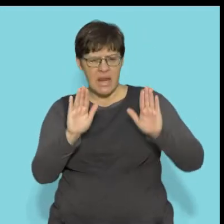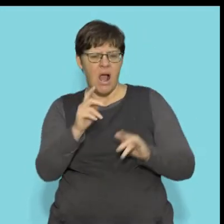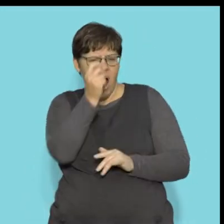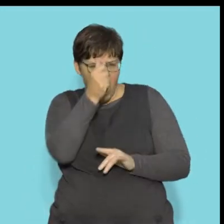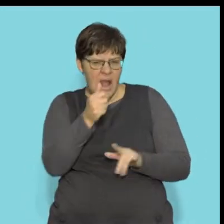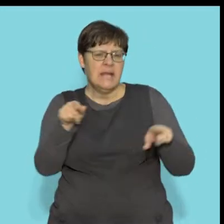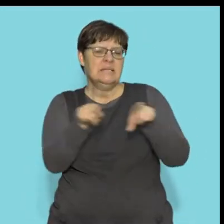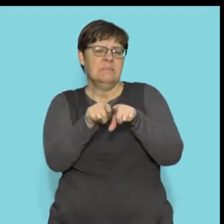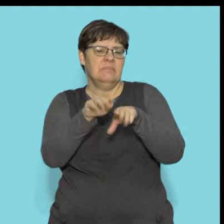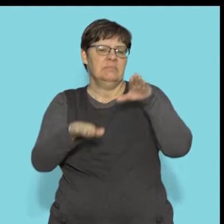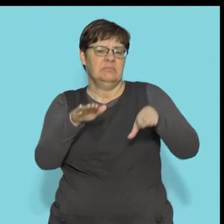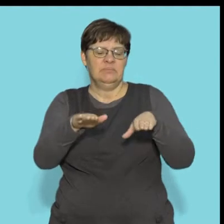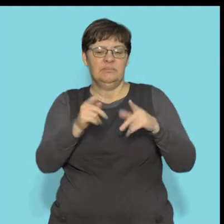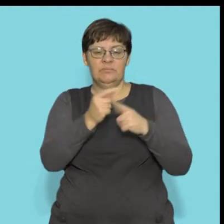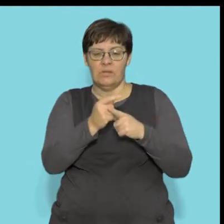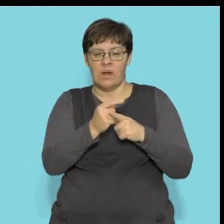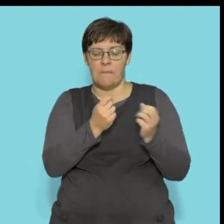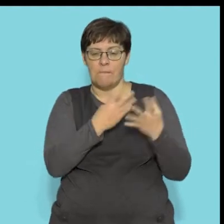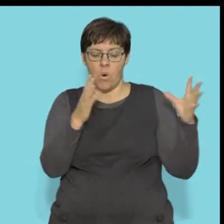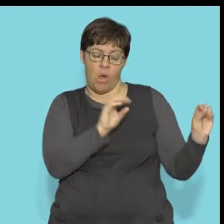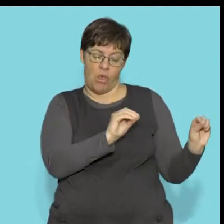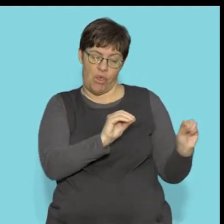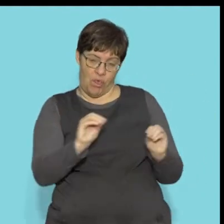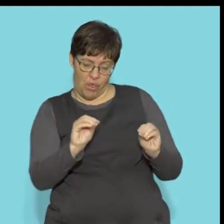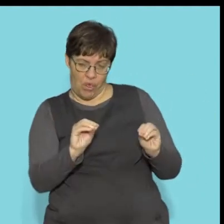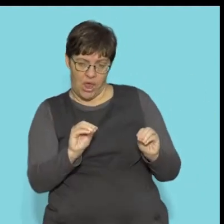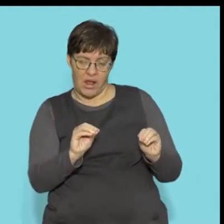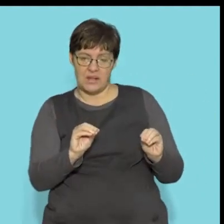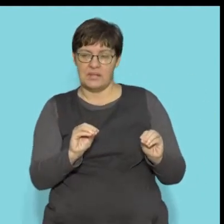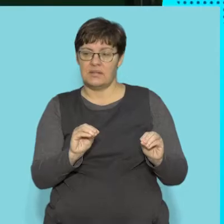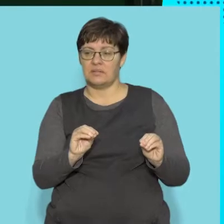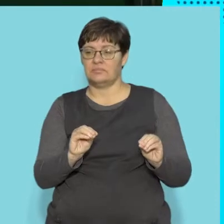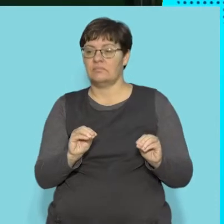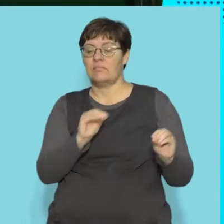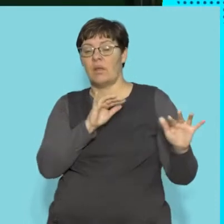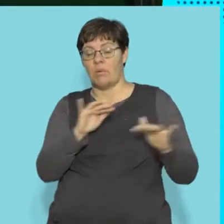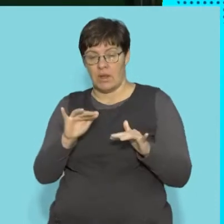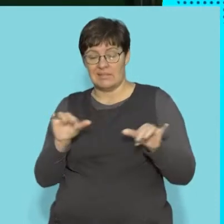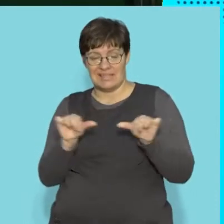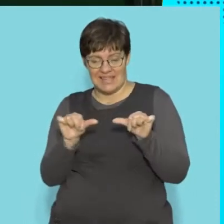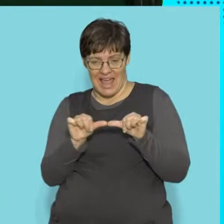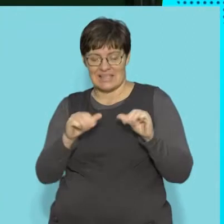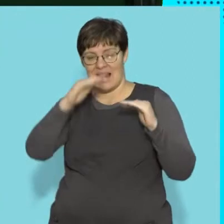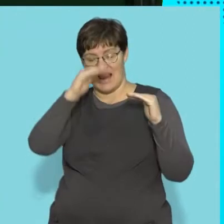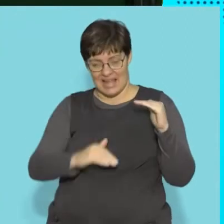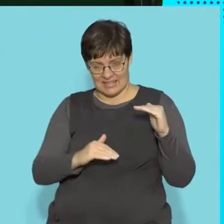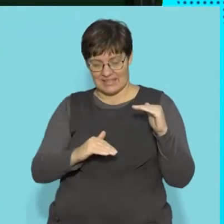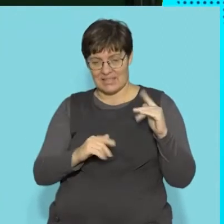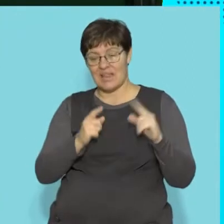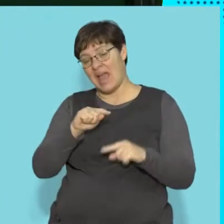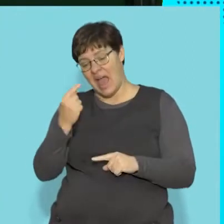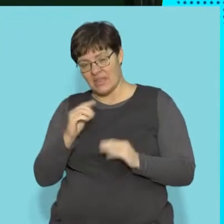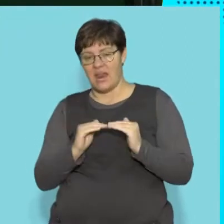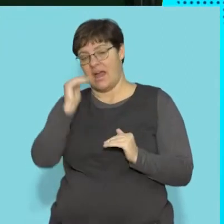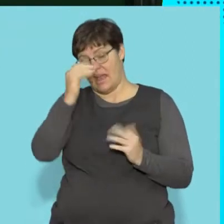pattern, but one graph is slightly delayed and the population size is lower than the